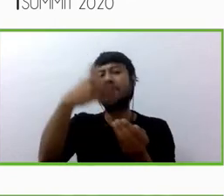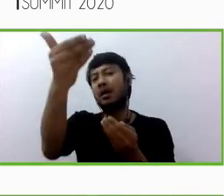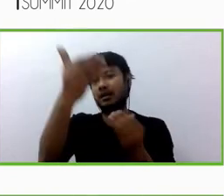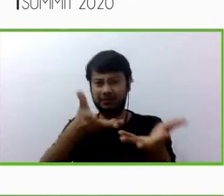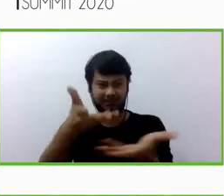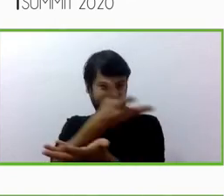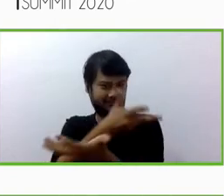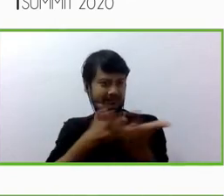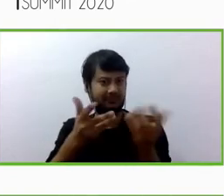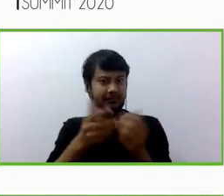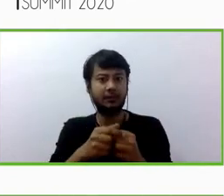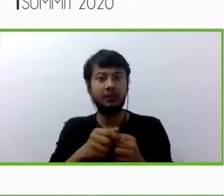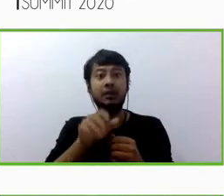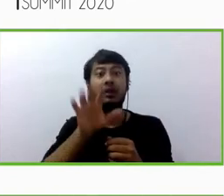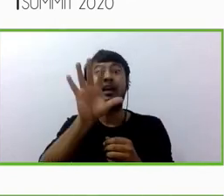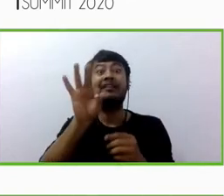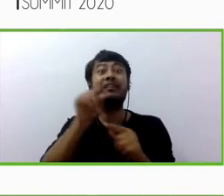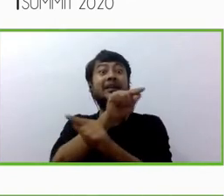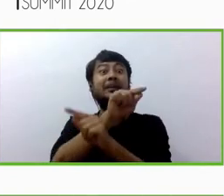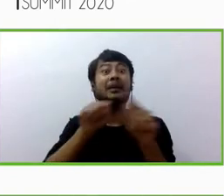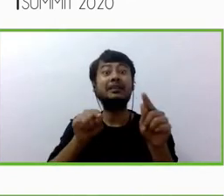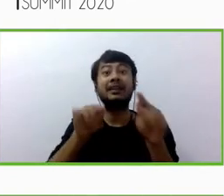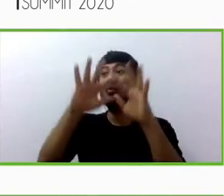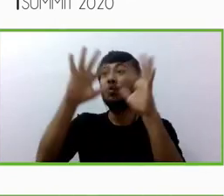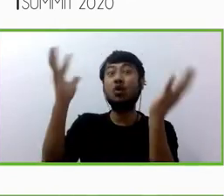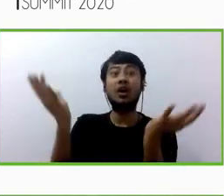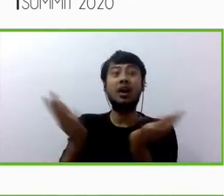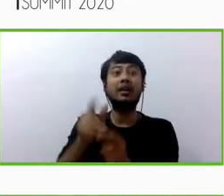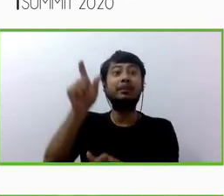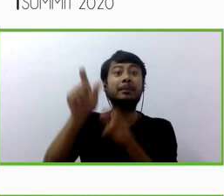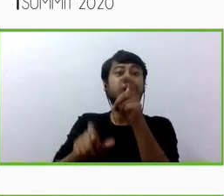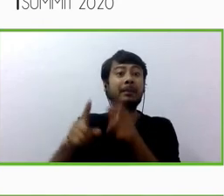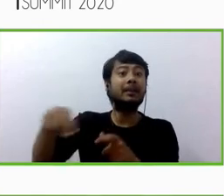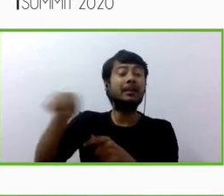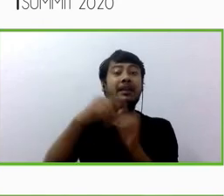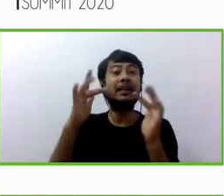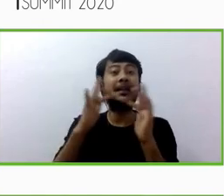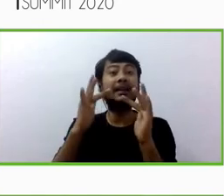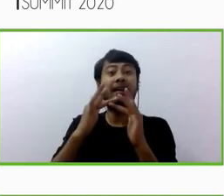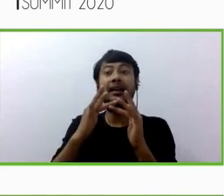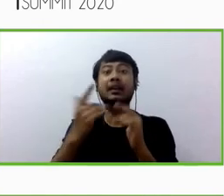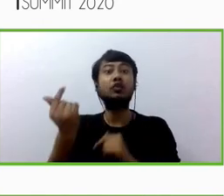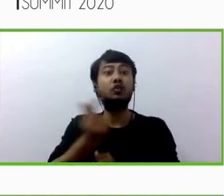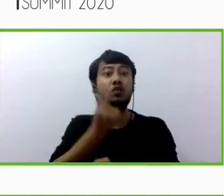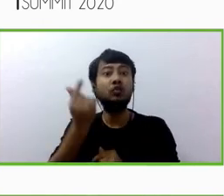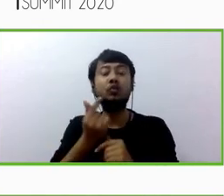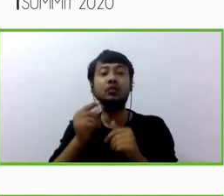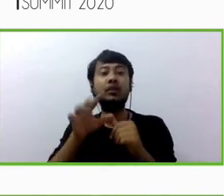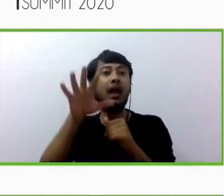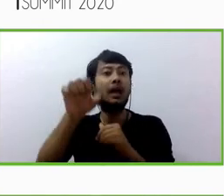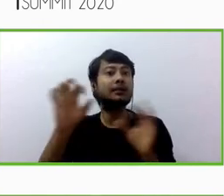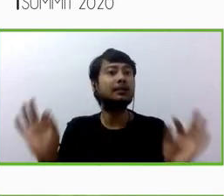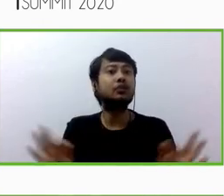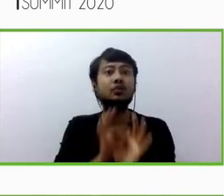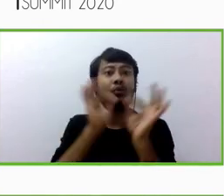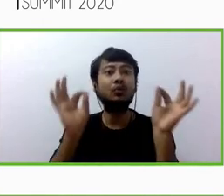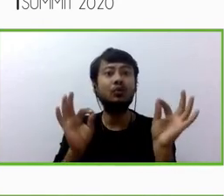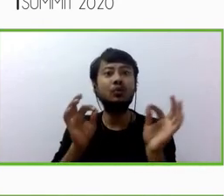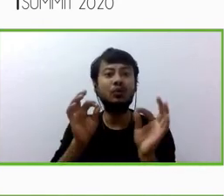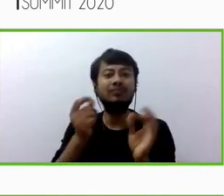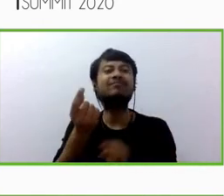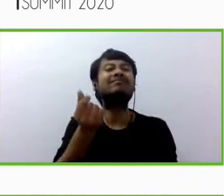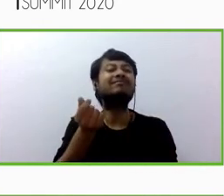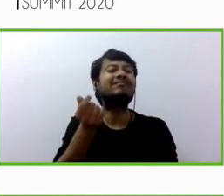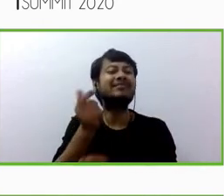So the 50% that doesn't have access will have access. Everyone's access will increase in speed, almost certainly,